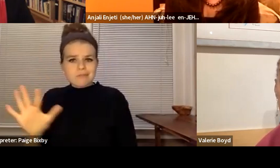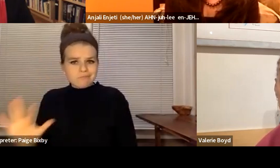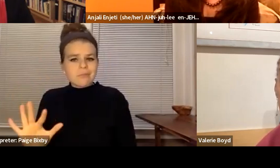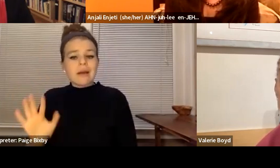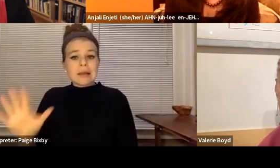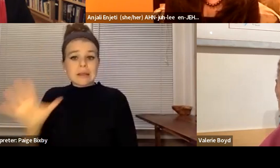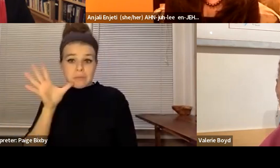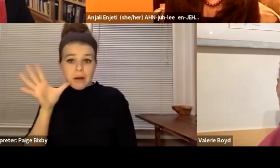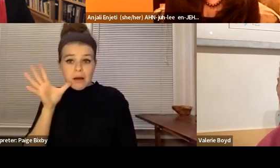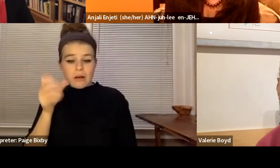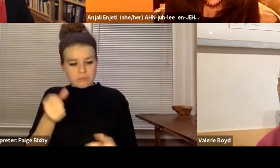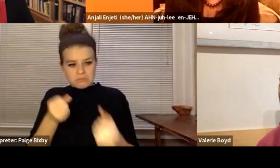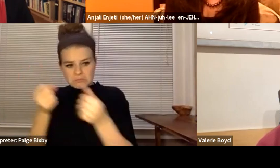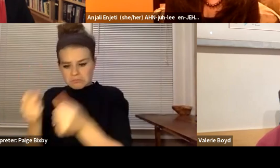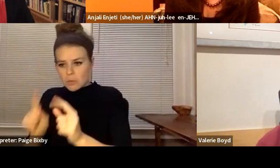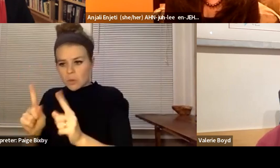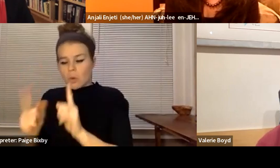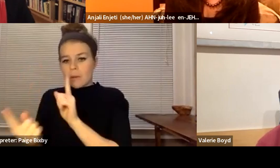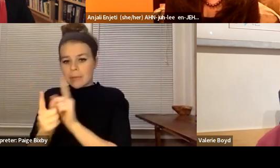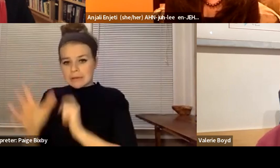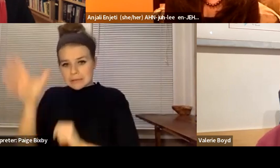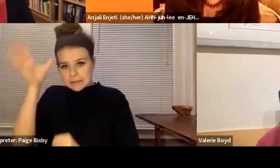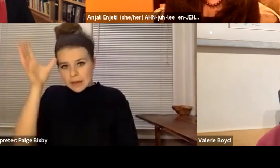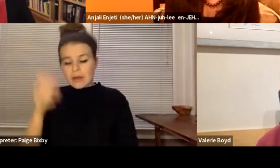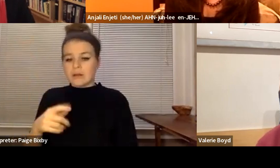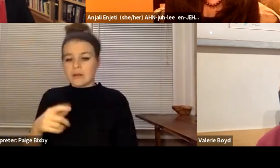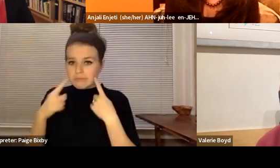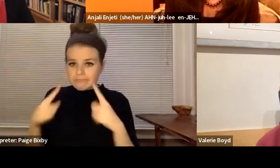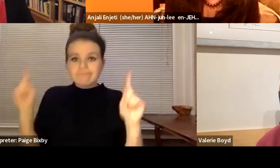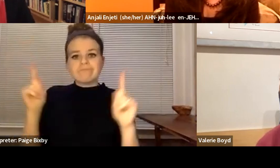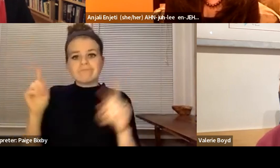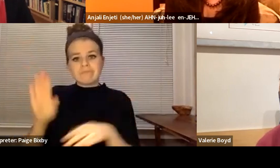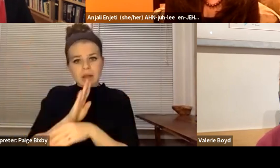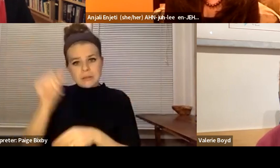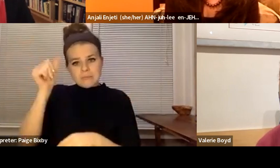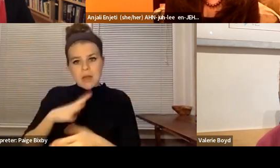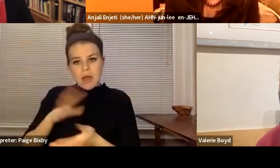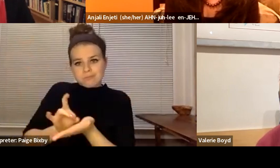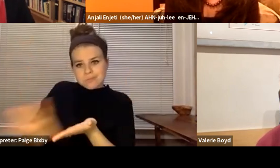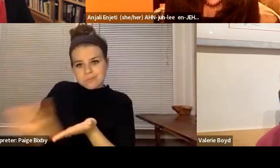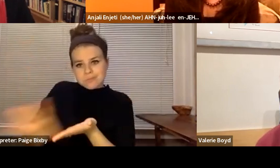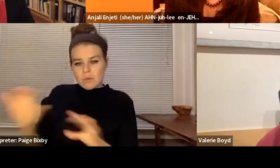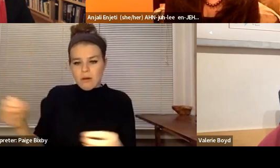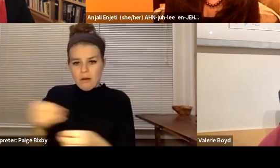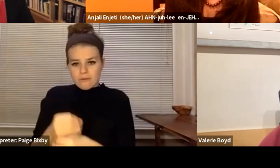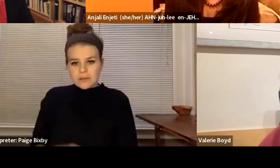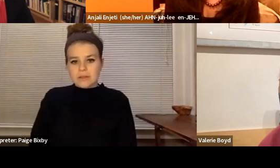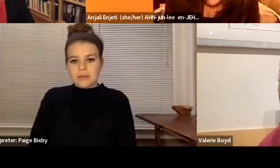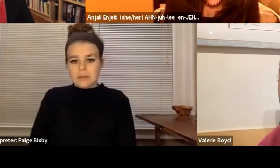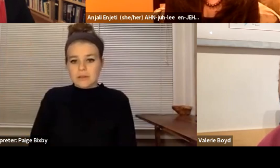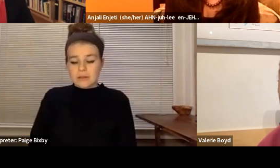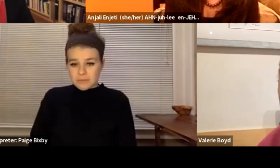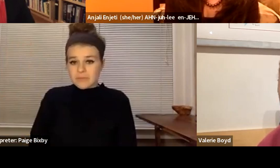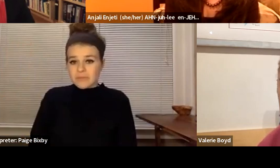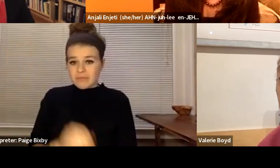mother took him to meet his father, a successful businessman who threw them out of his office. This was